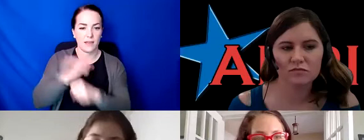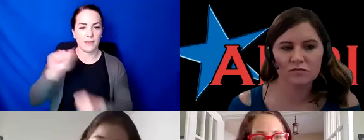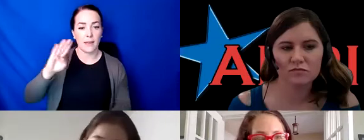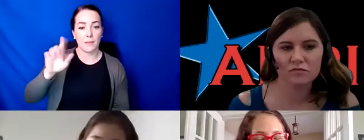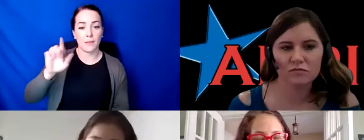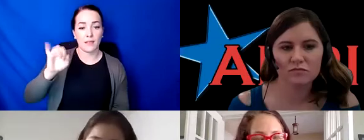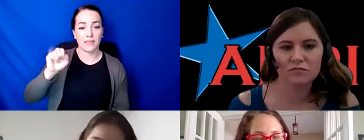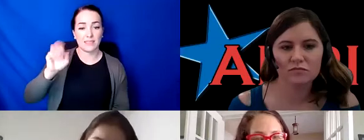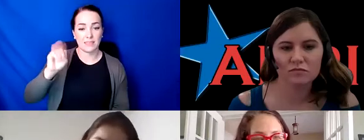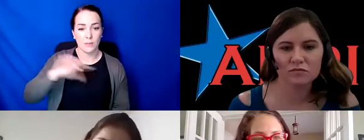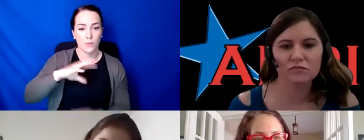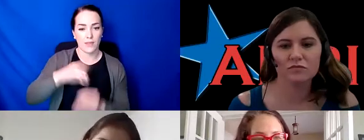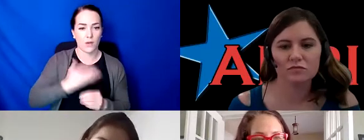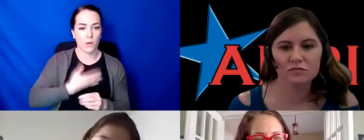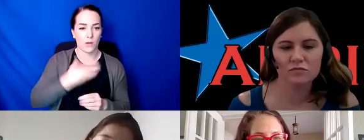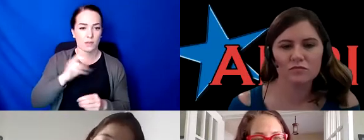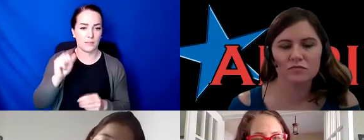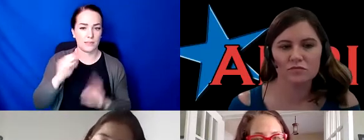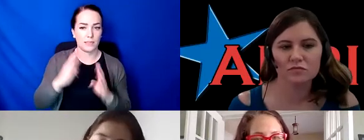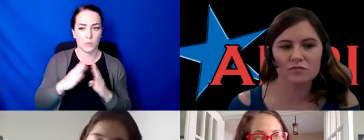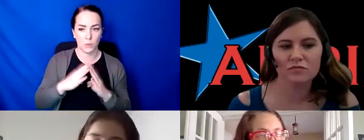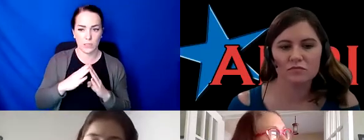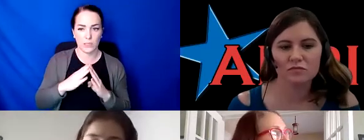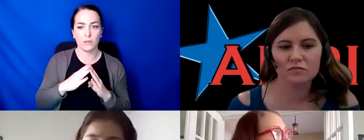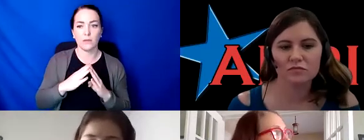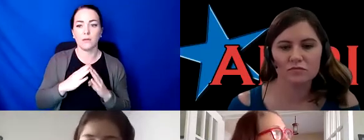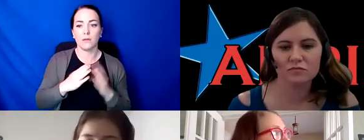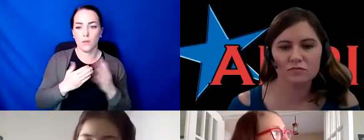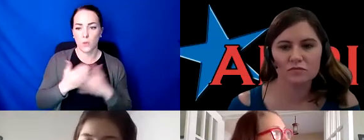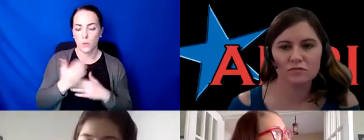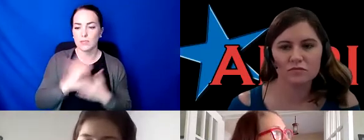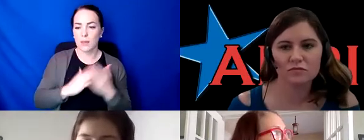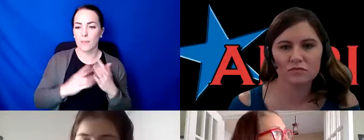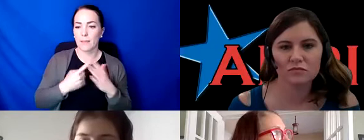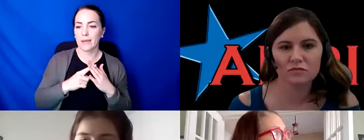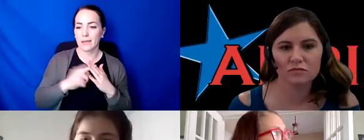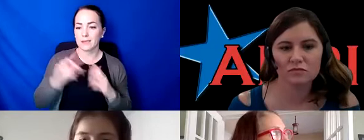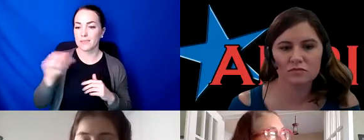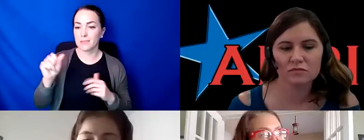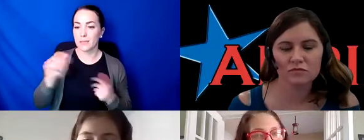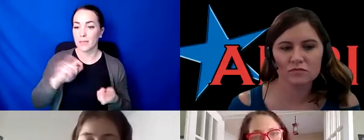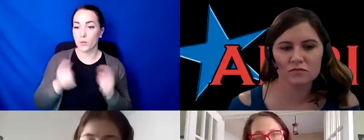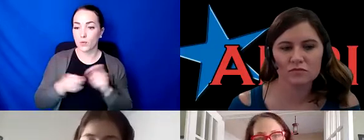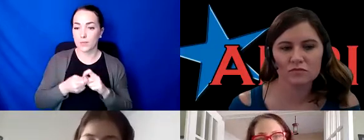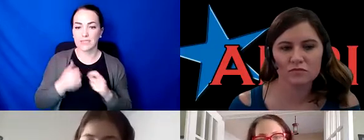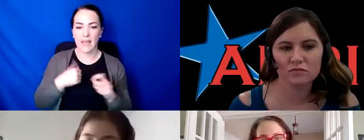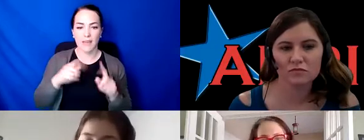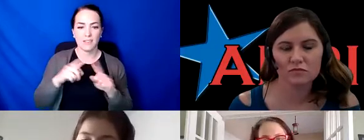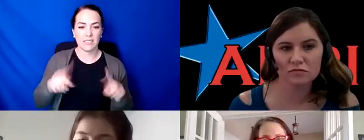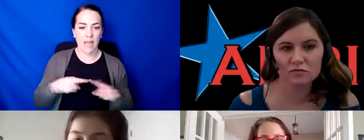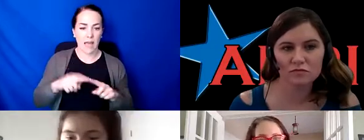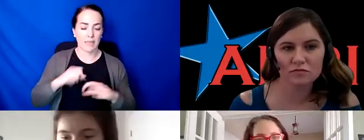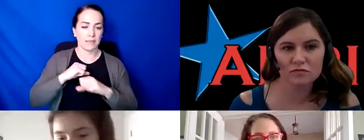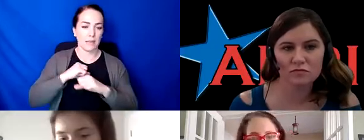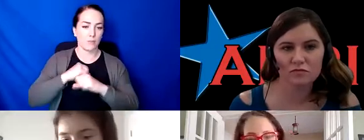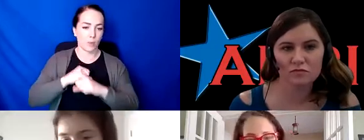own disability community. If you like through some of the very beginnings of the disability movement, there are signs at protests that say our bodies